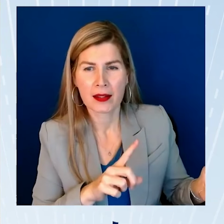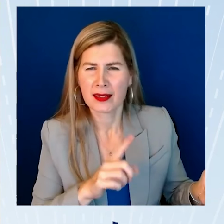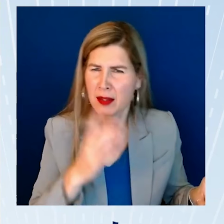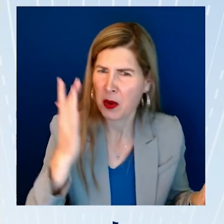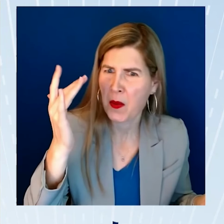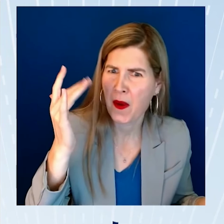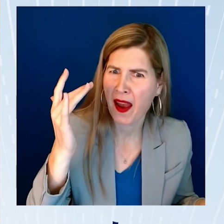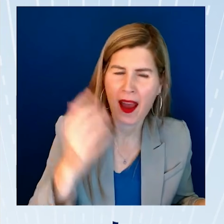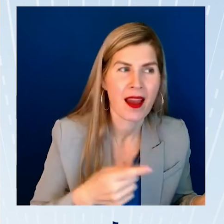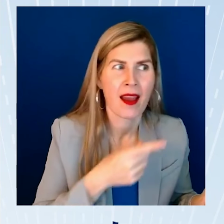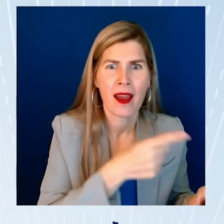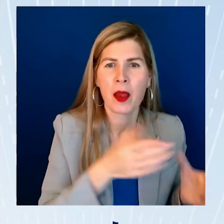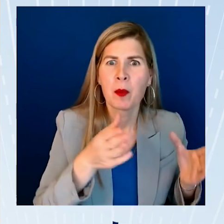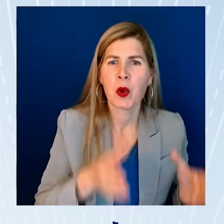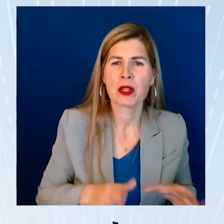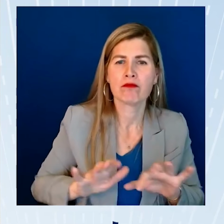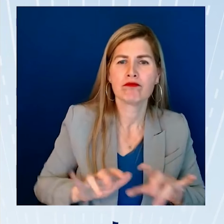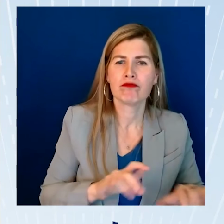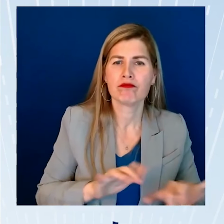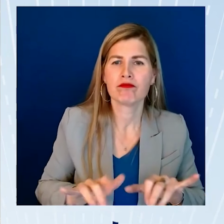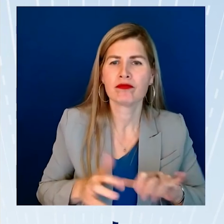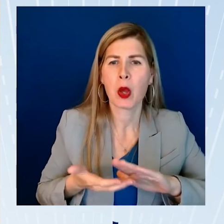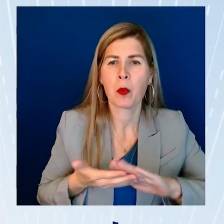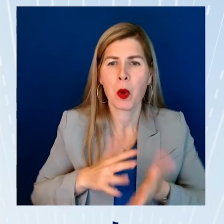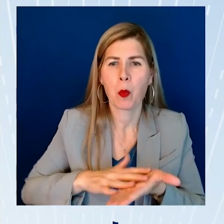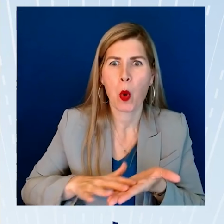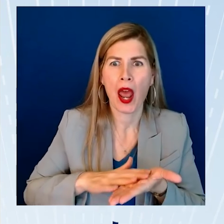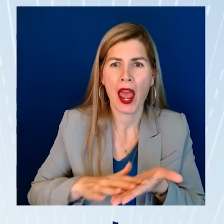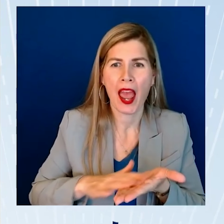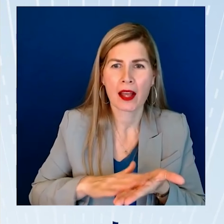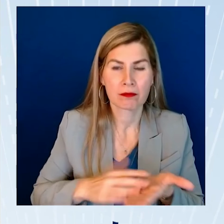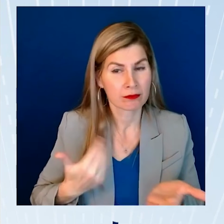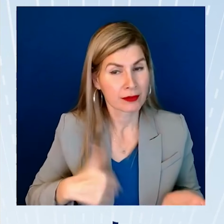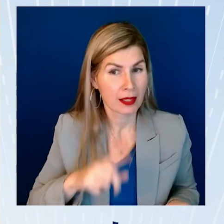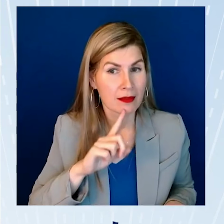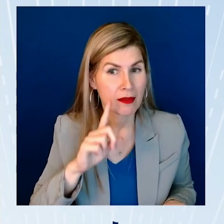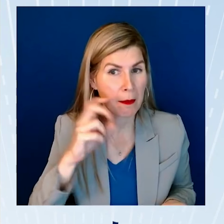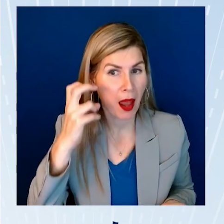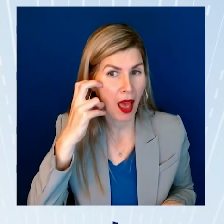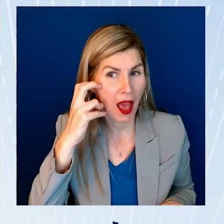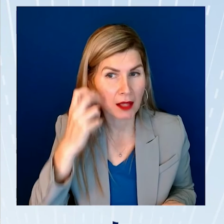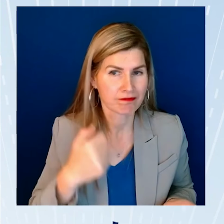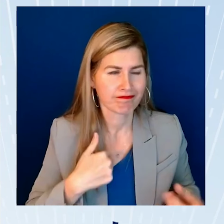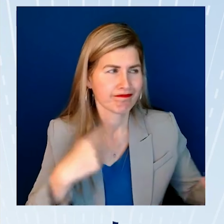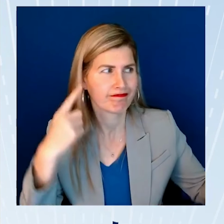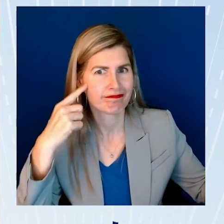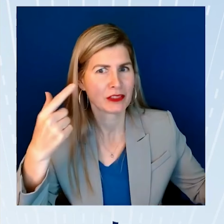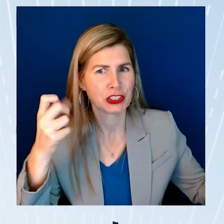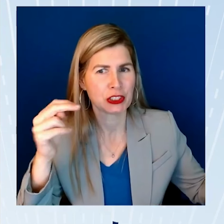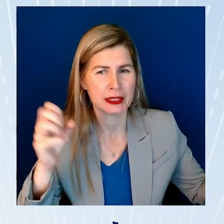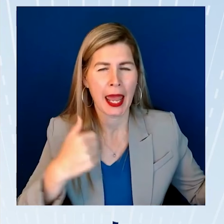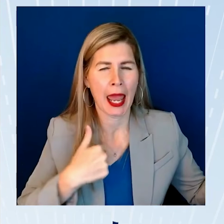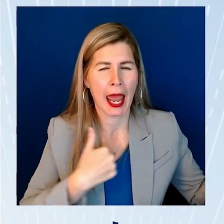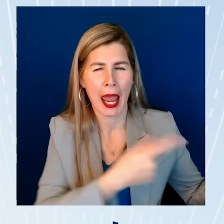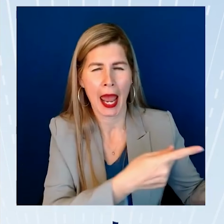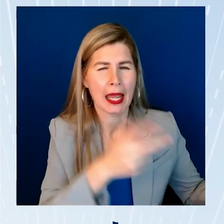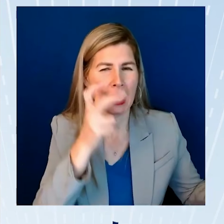Braille transcription is coming through. I'm deafblind, not hearing Gene, but I'm reading the words in